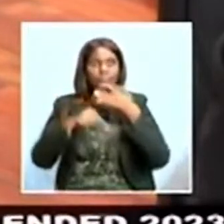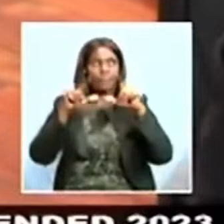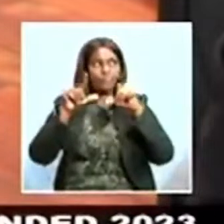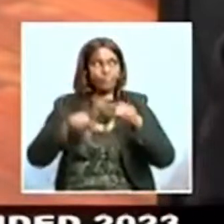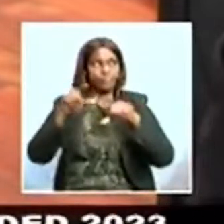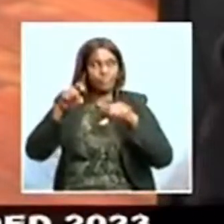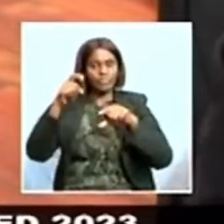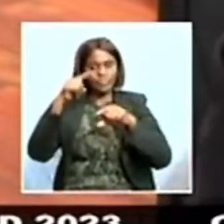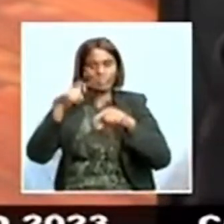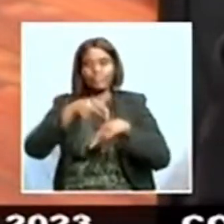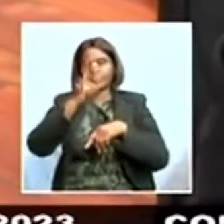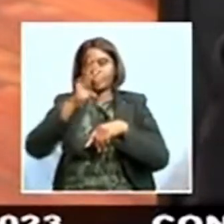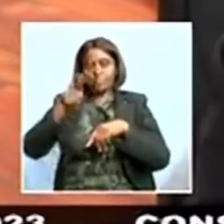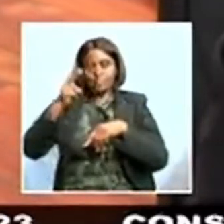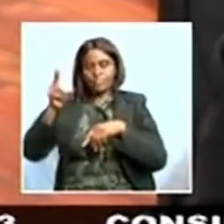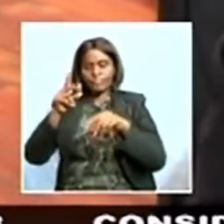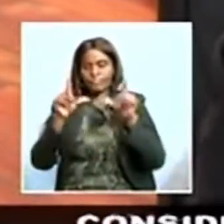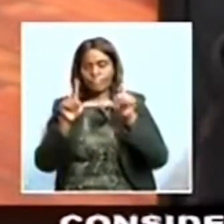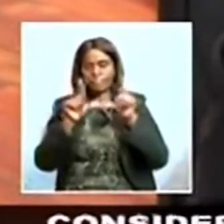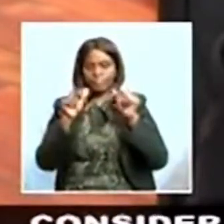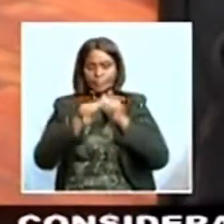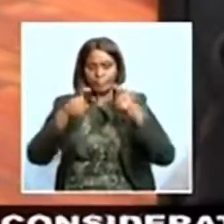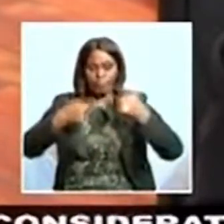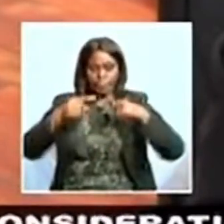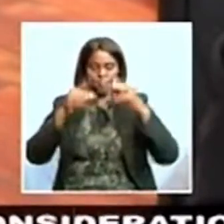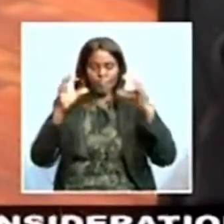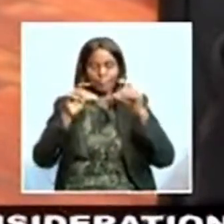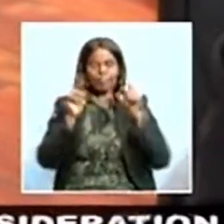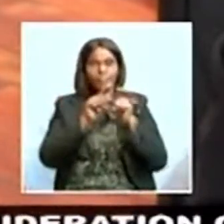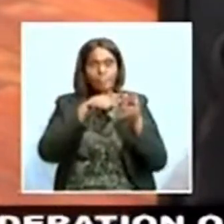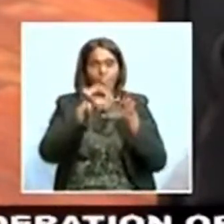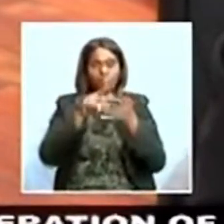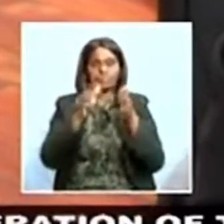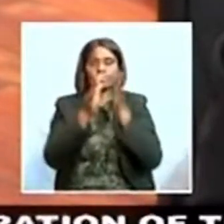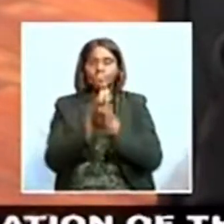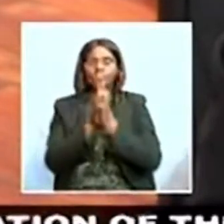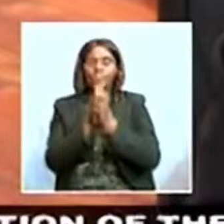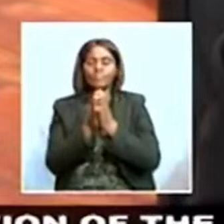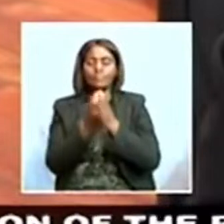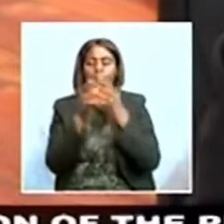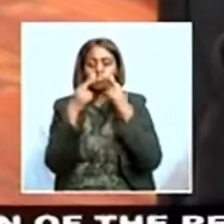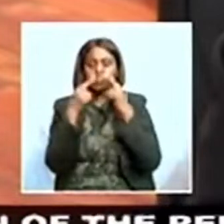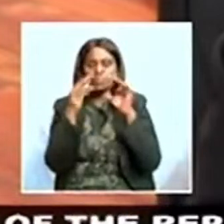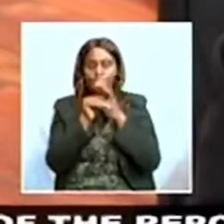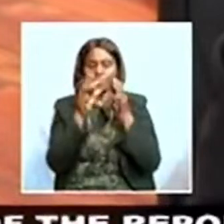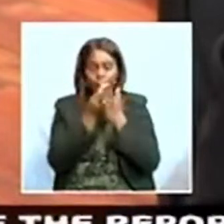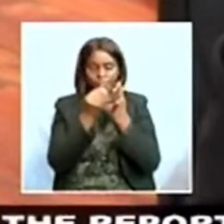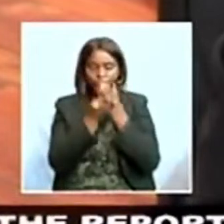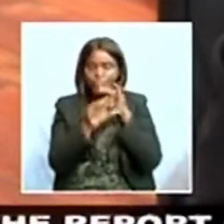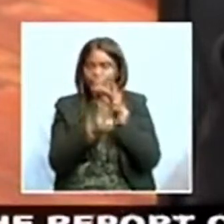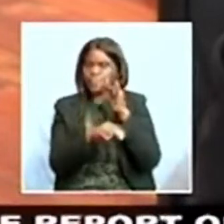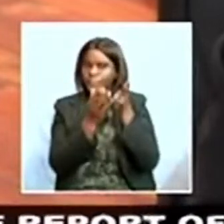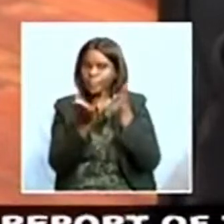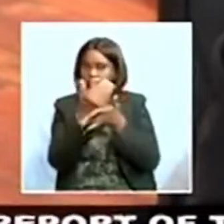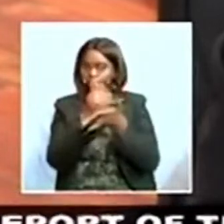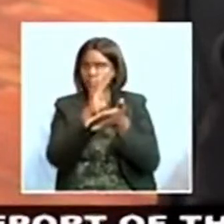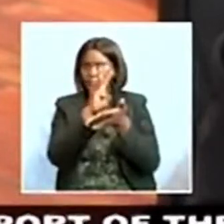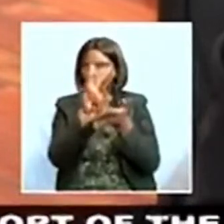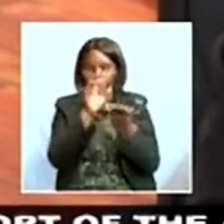on firearm and ammunition licenses and low community compliance on paying dog levies, resulting in revenue under collection of